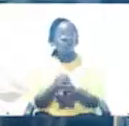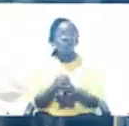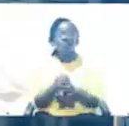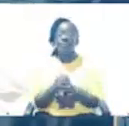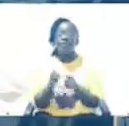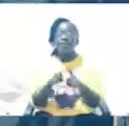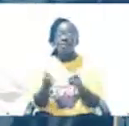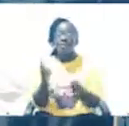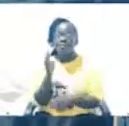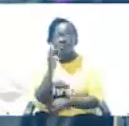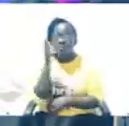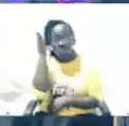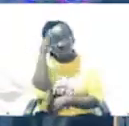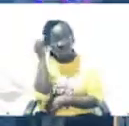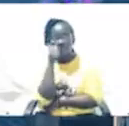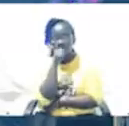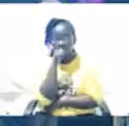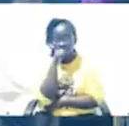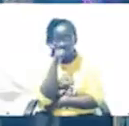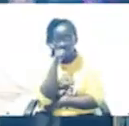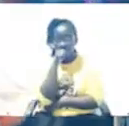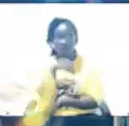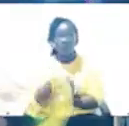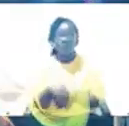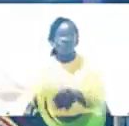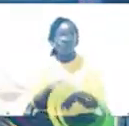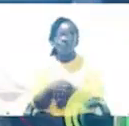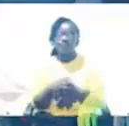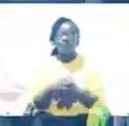But hey. Say.